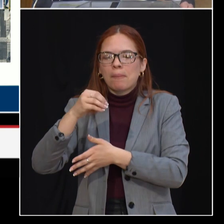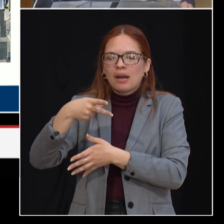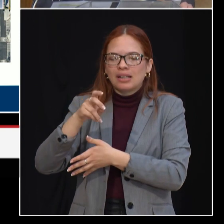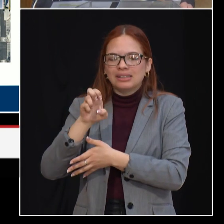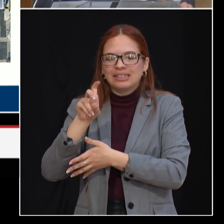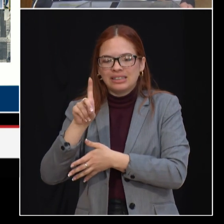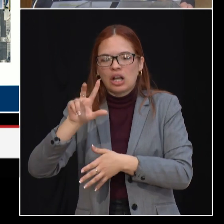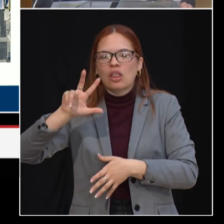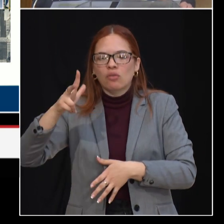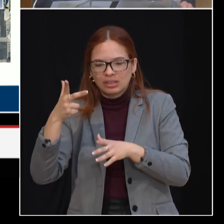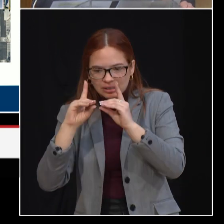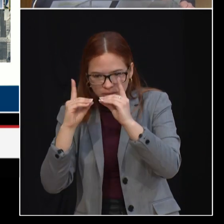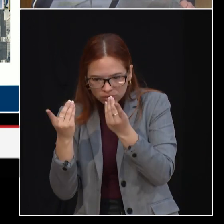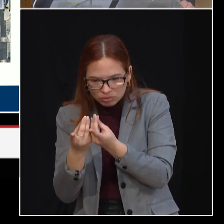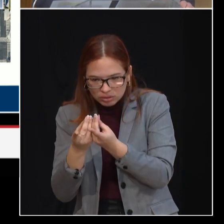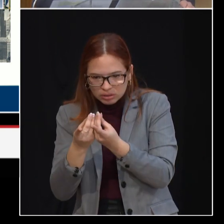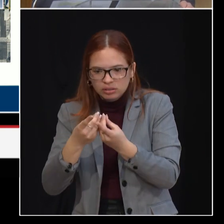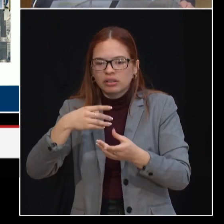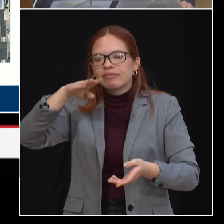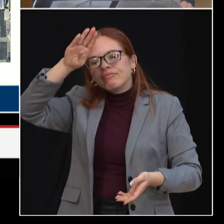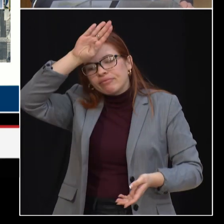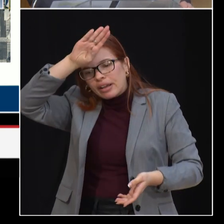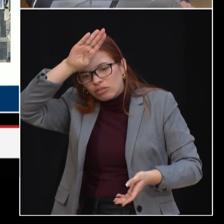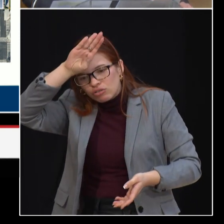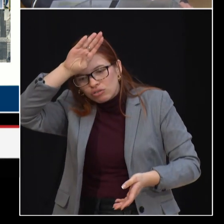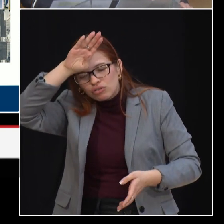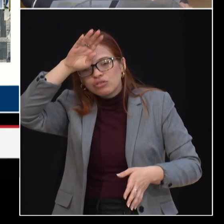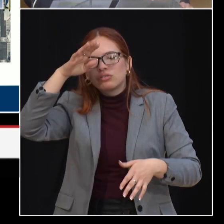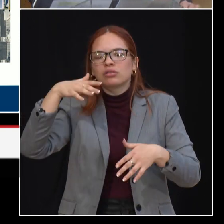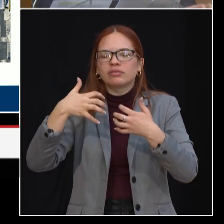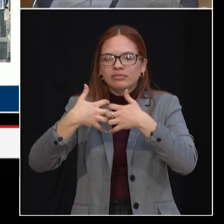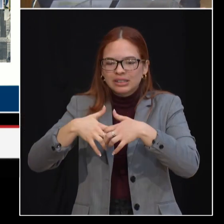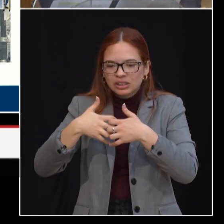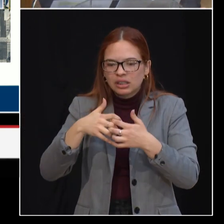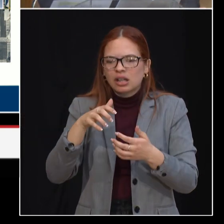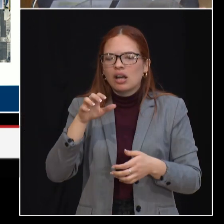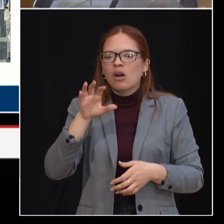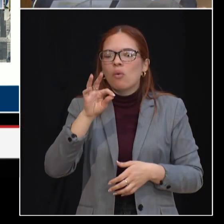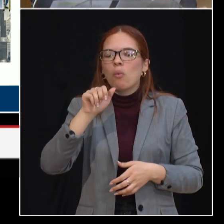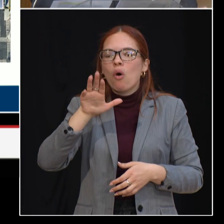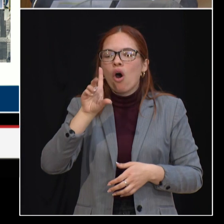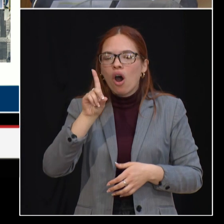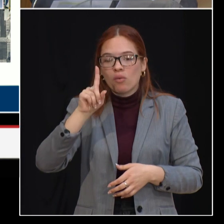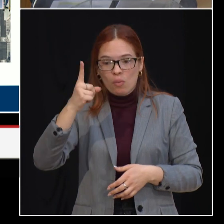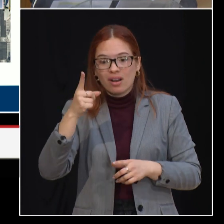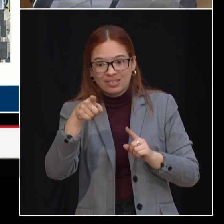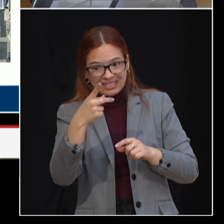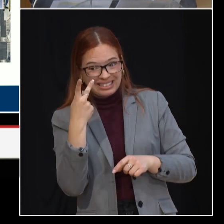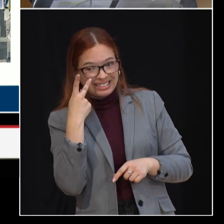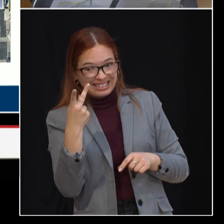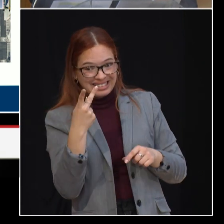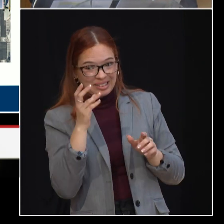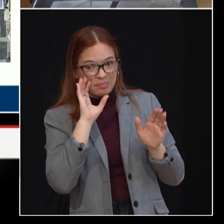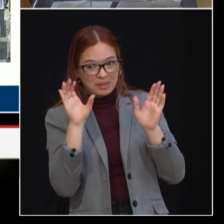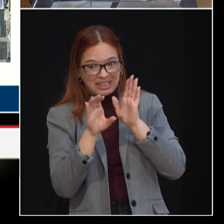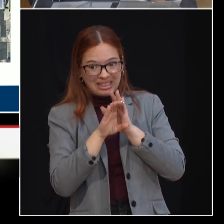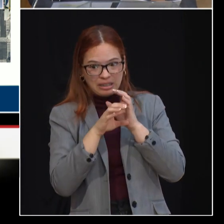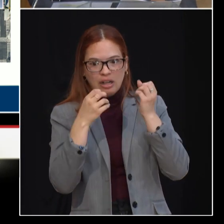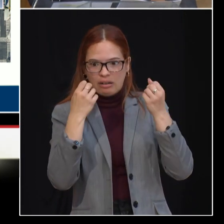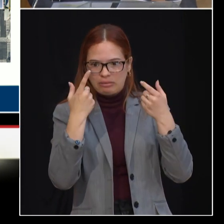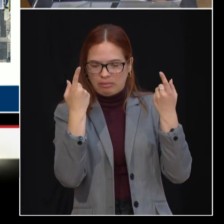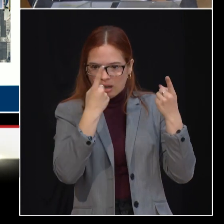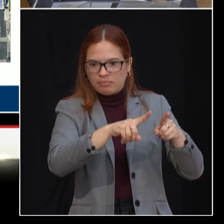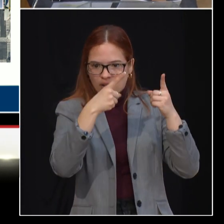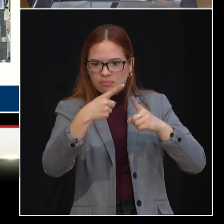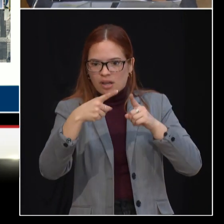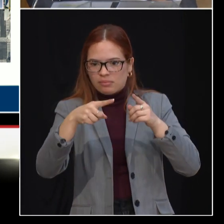Fire Engine 9, and that's in Ward 1. And as you can see from the map, there is quite a lot going on there, and DEMPED has been working with our sister